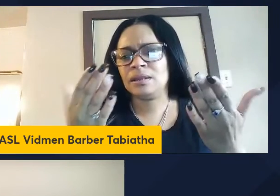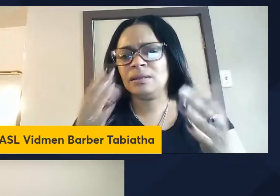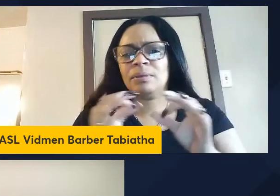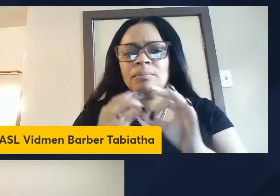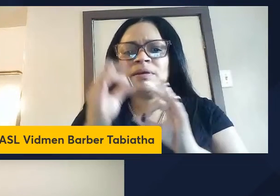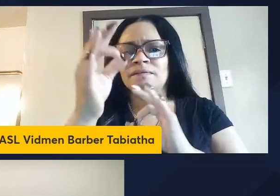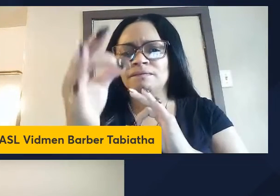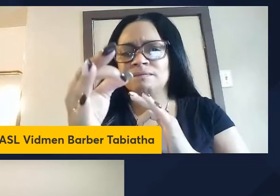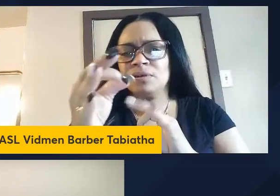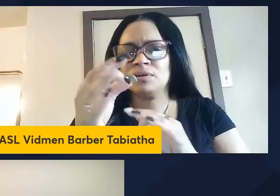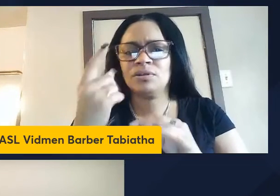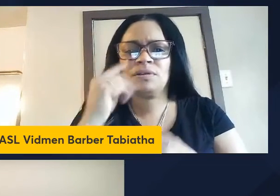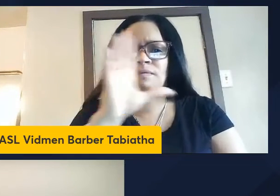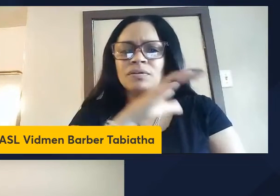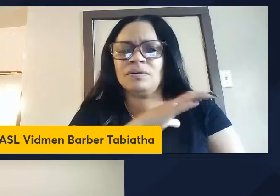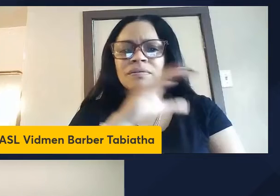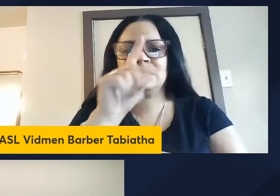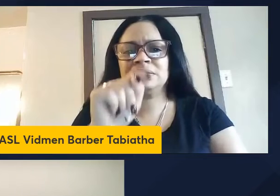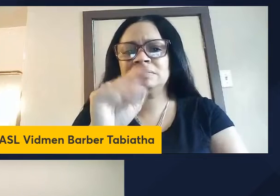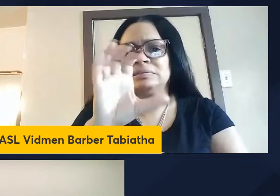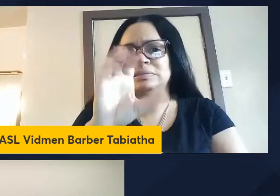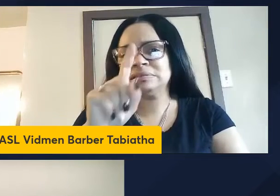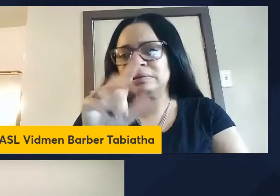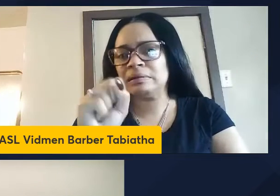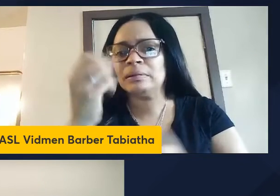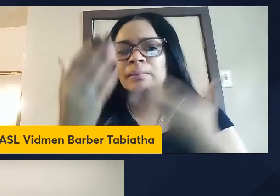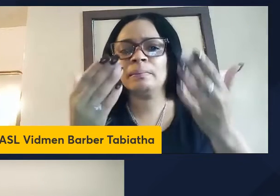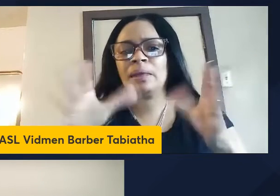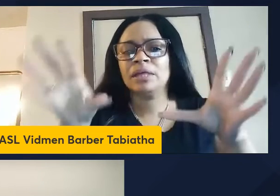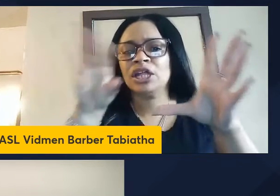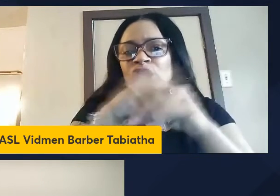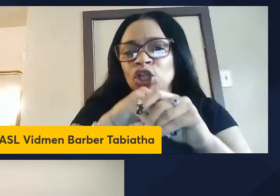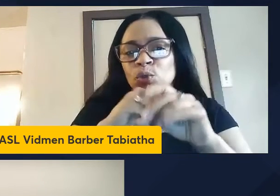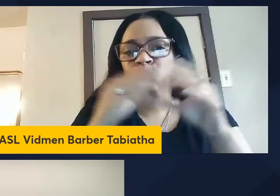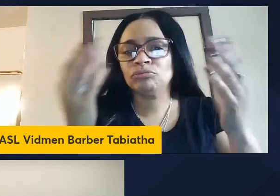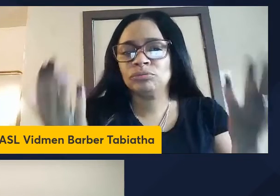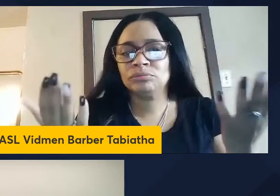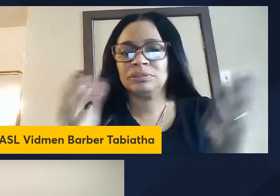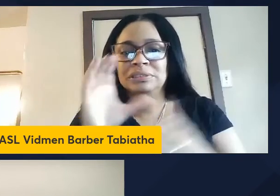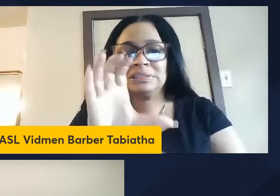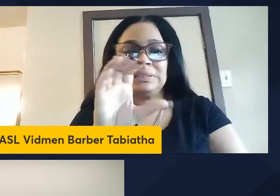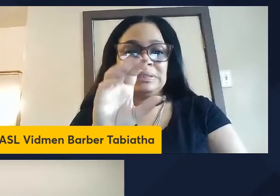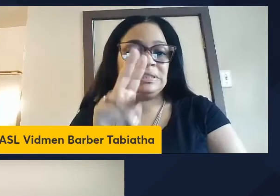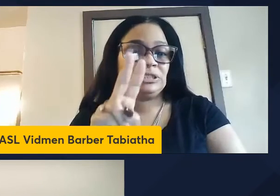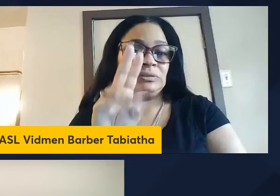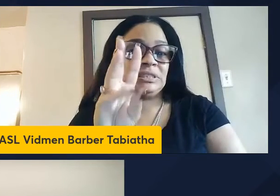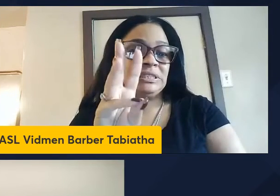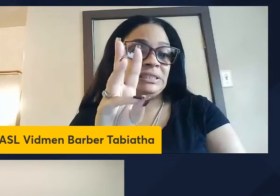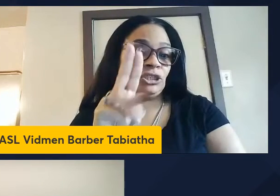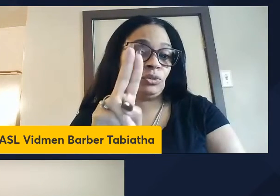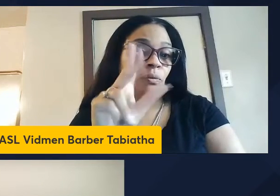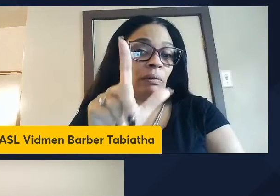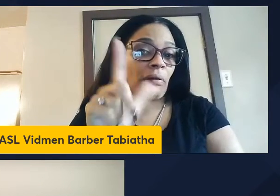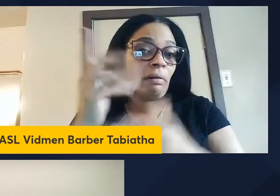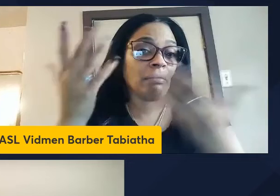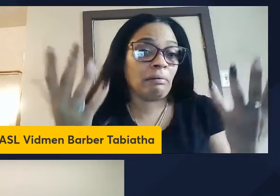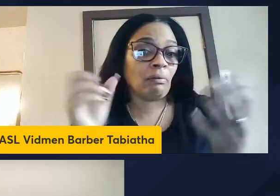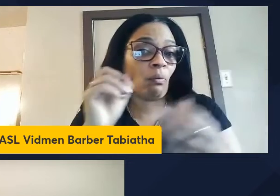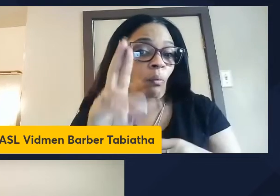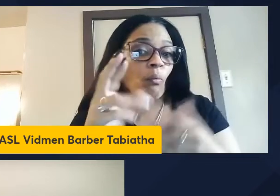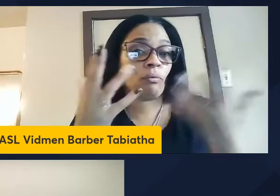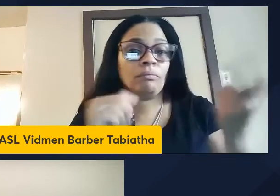of, like, T cell memory? Maybe including, like, I don't know, CD62L or something? Or is that